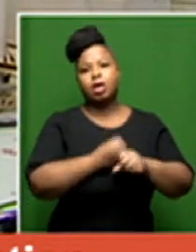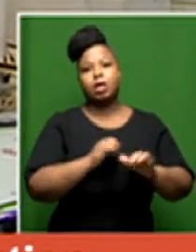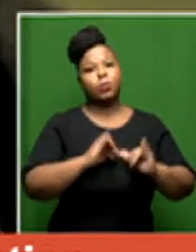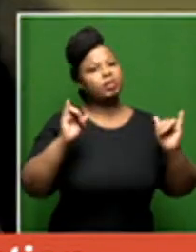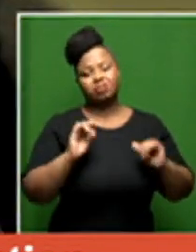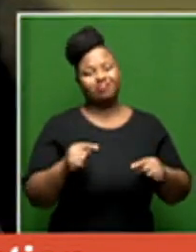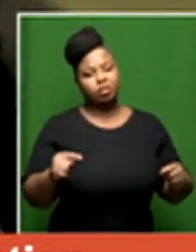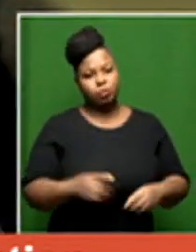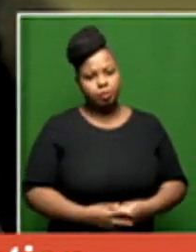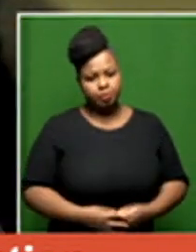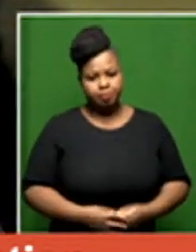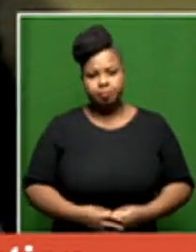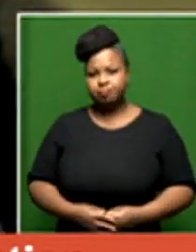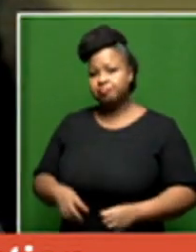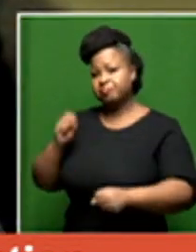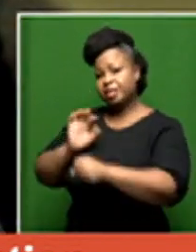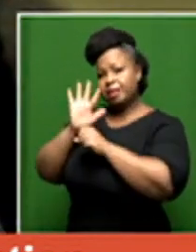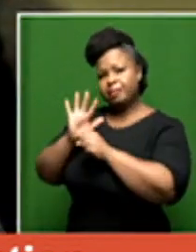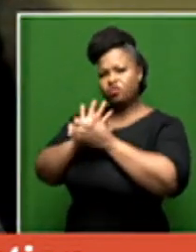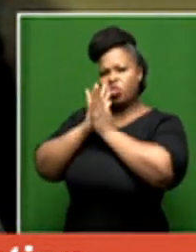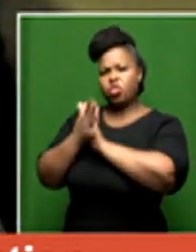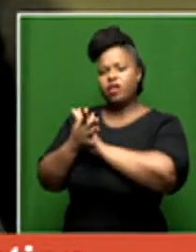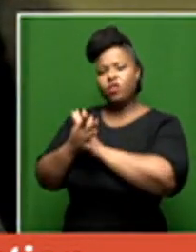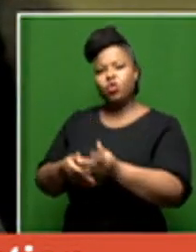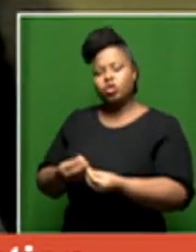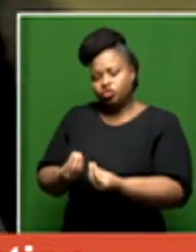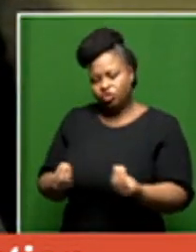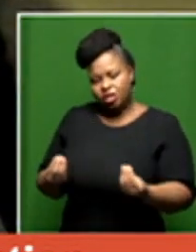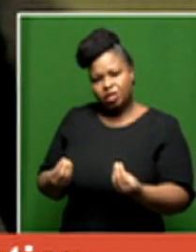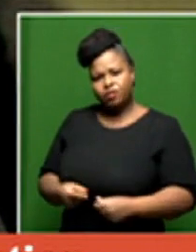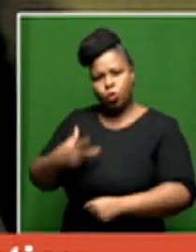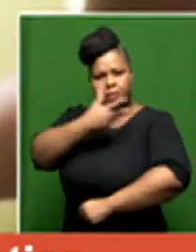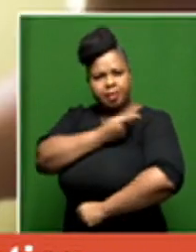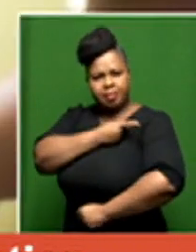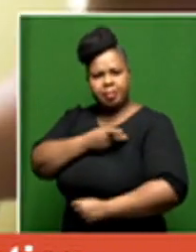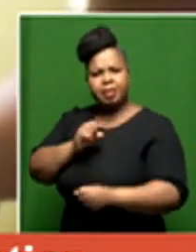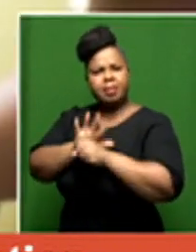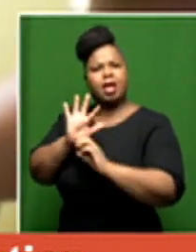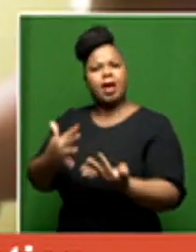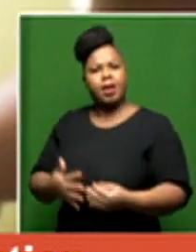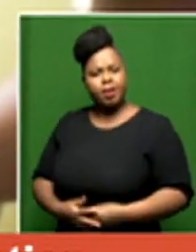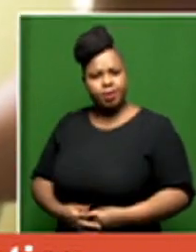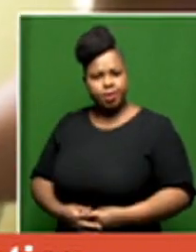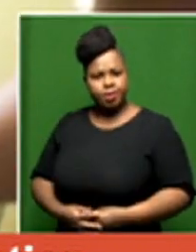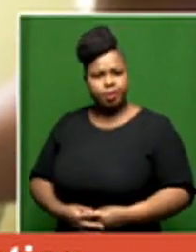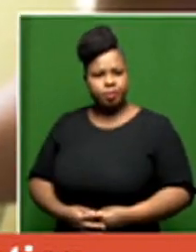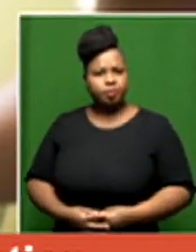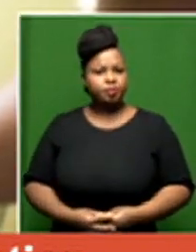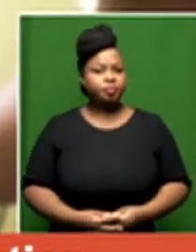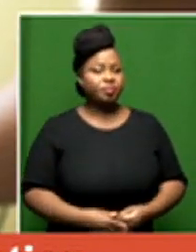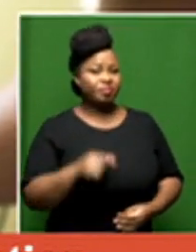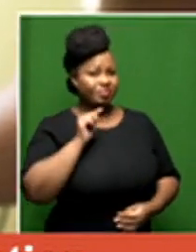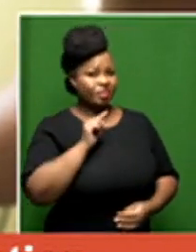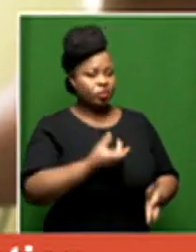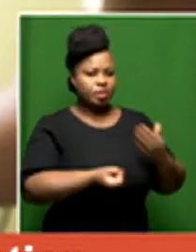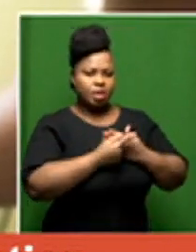worsening conditions. What is the impact of disrupting life-saving childhood immunization? With the